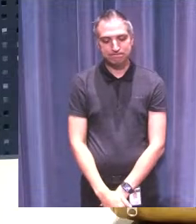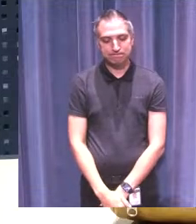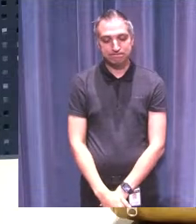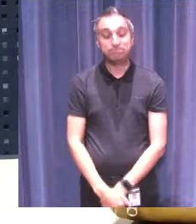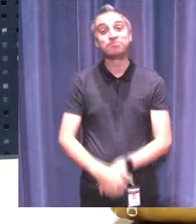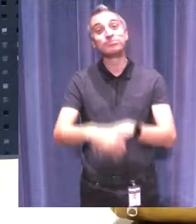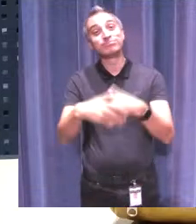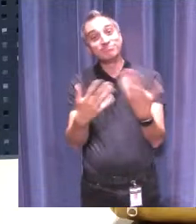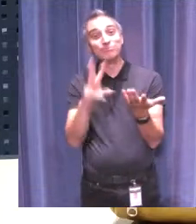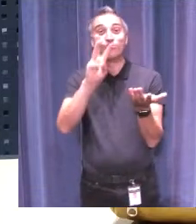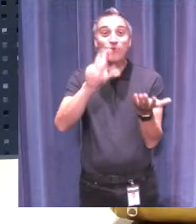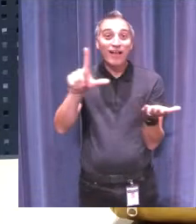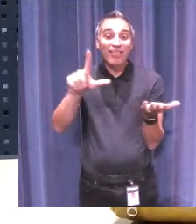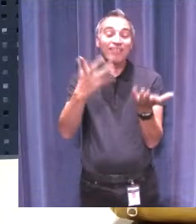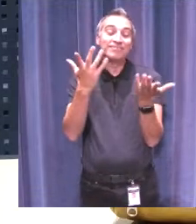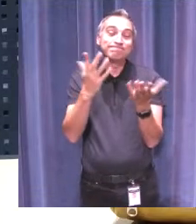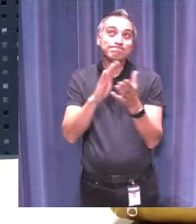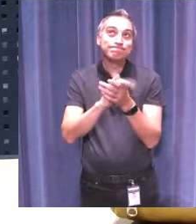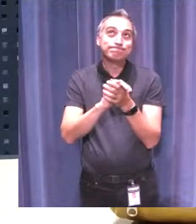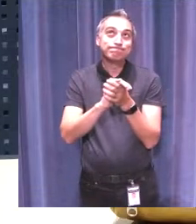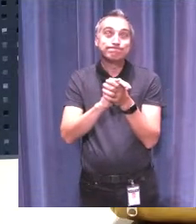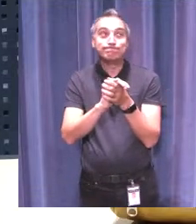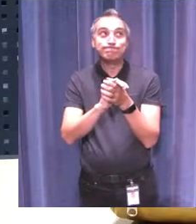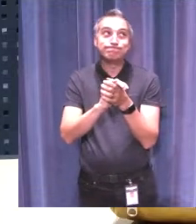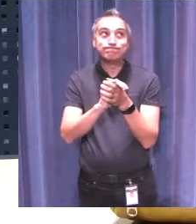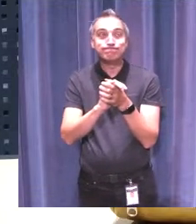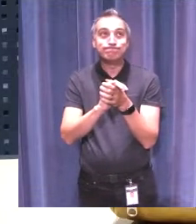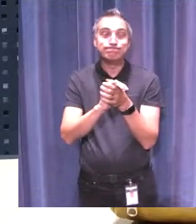Well, let's see.